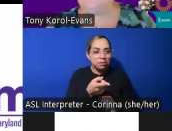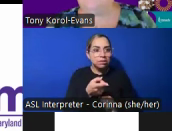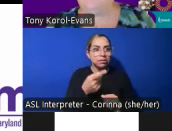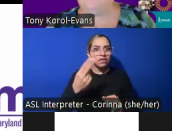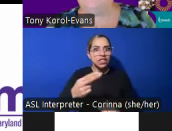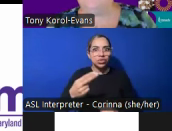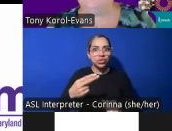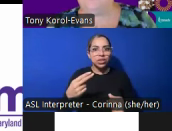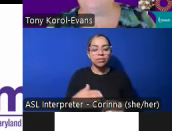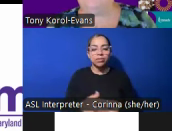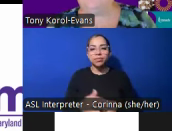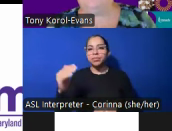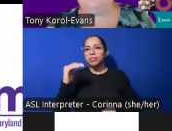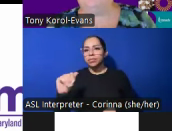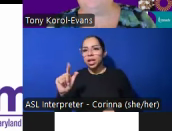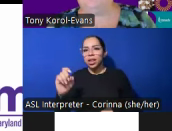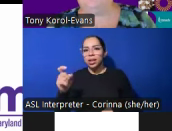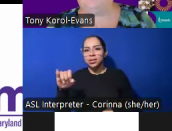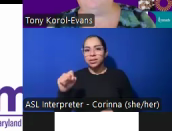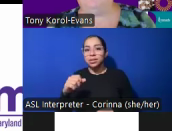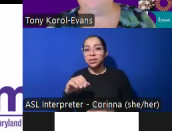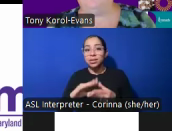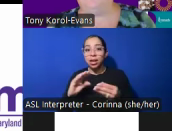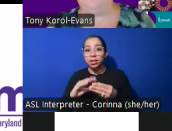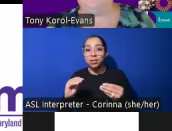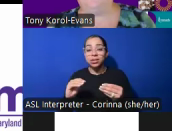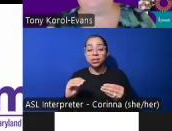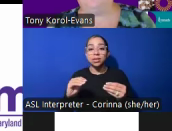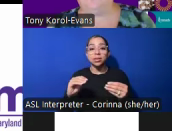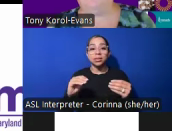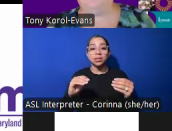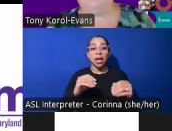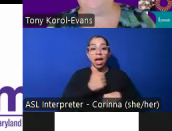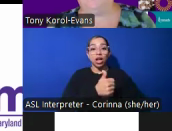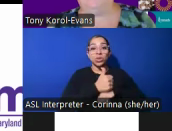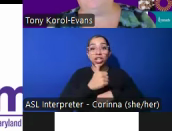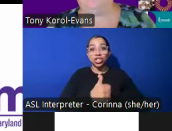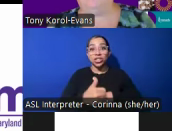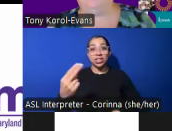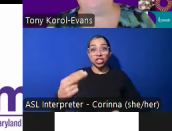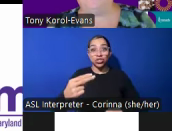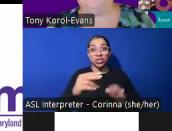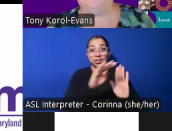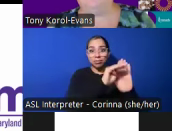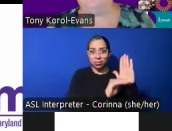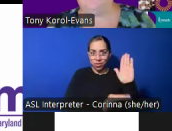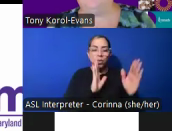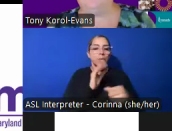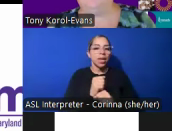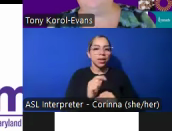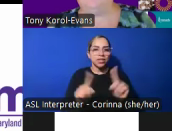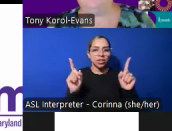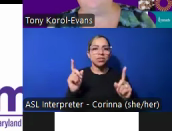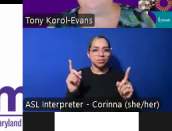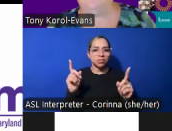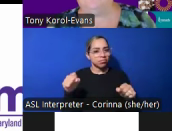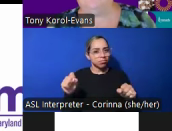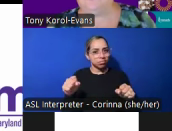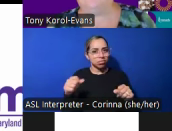Alexis says, having a series of accusations as a paper trail would have made a difference, I think, for a lot of people I know, but I wonder what protections we would have to make